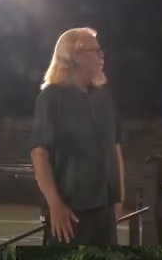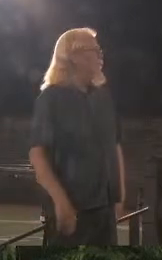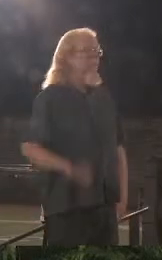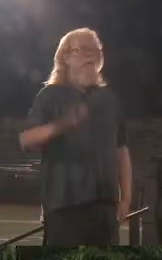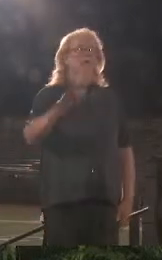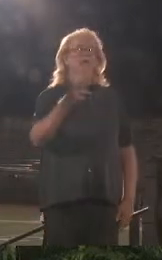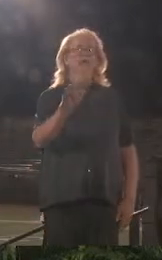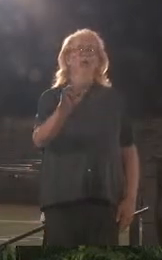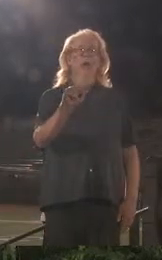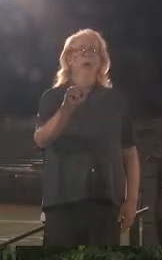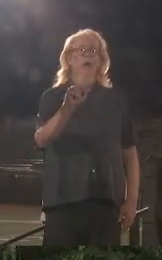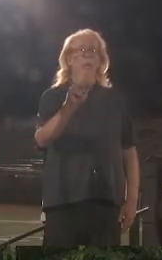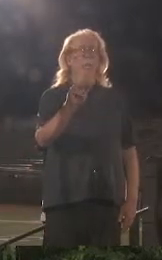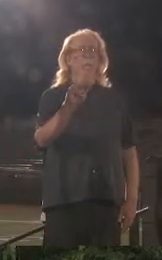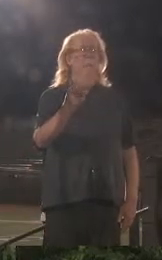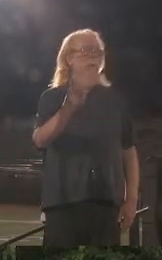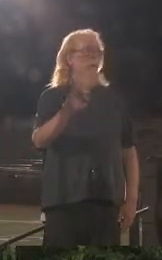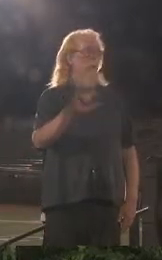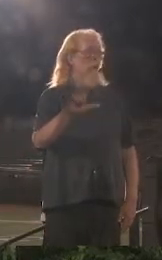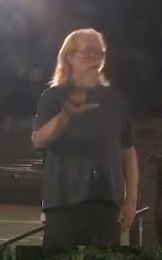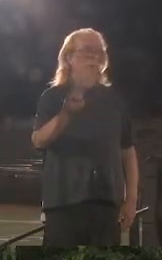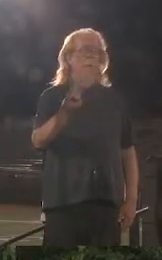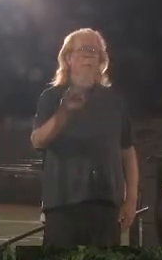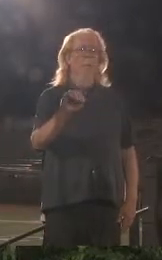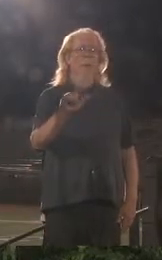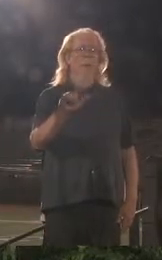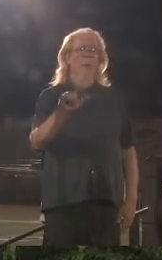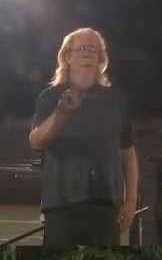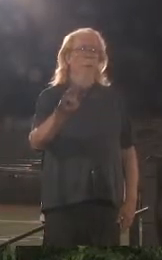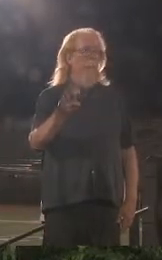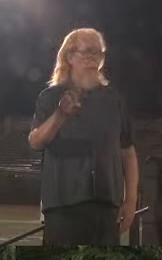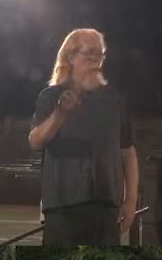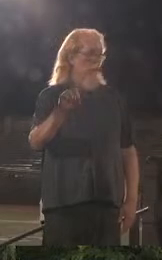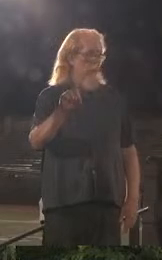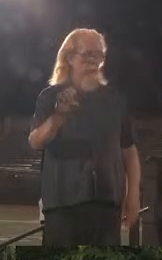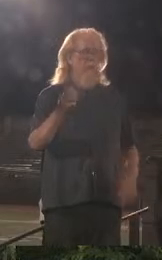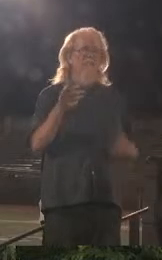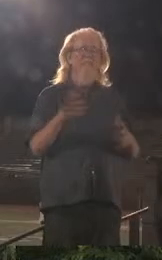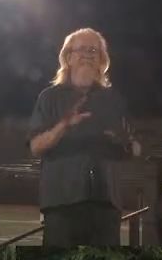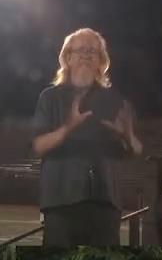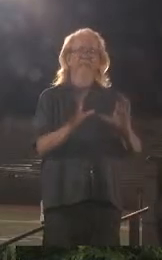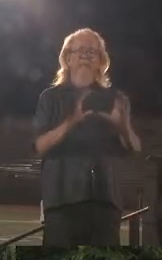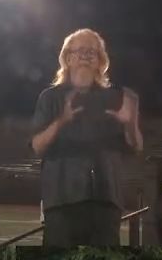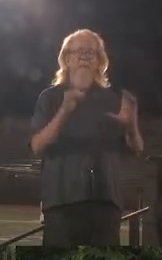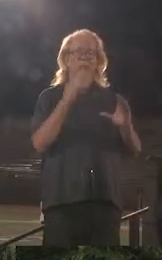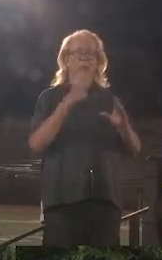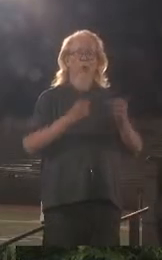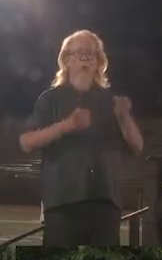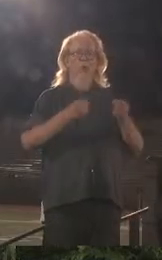John Michael Balberde Jr. earned certification in Autodesk Revit.